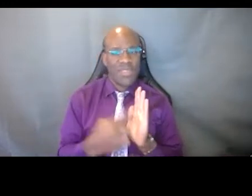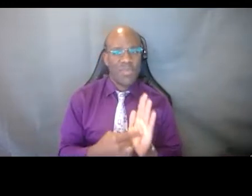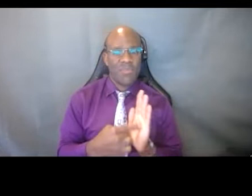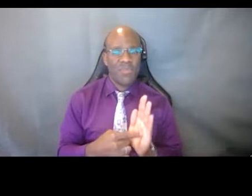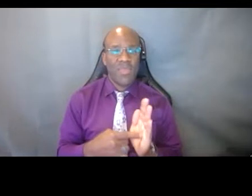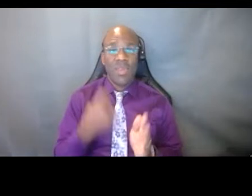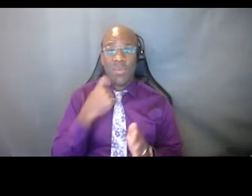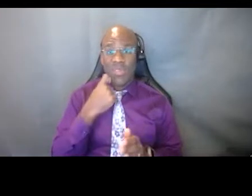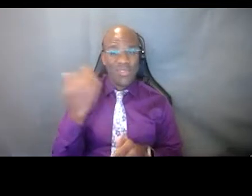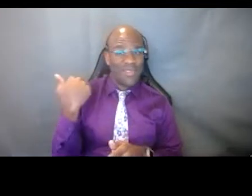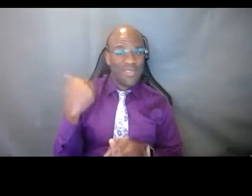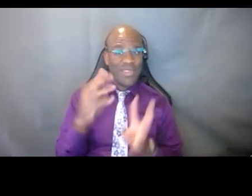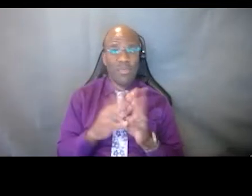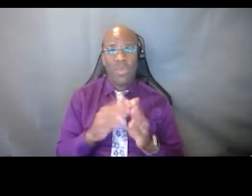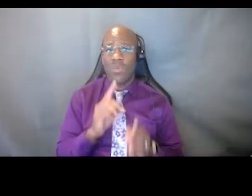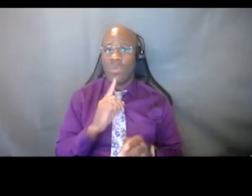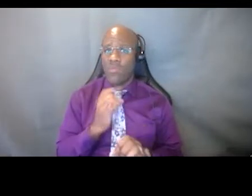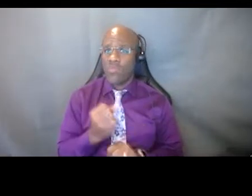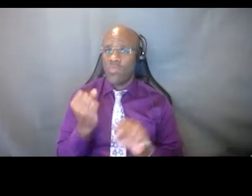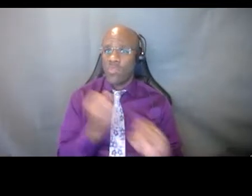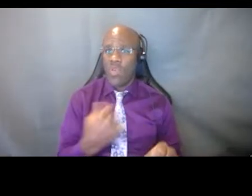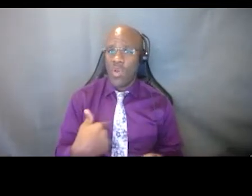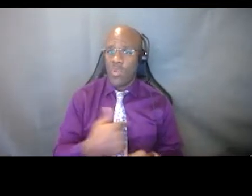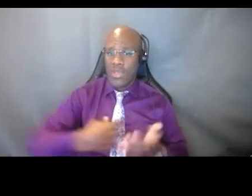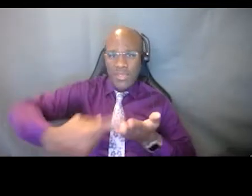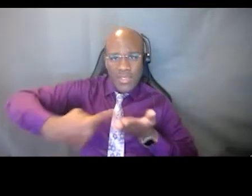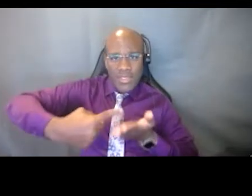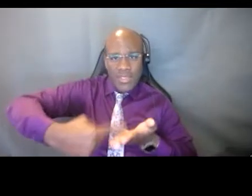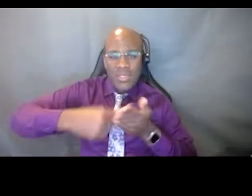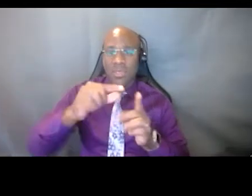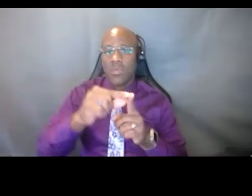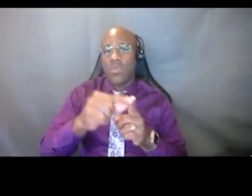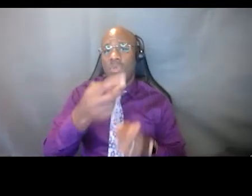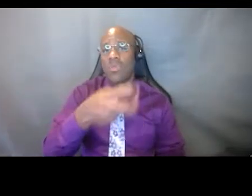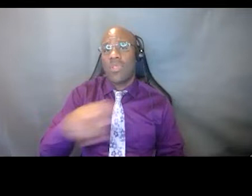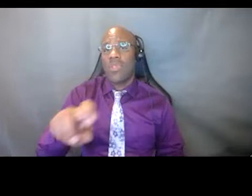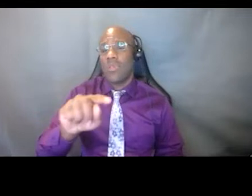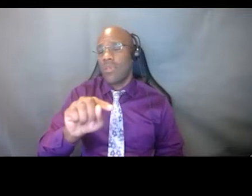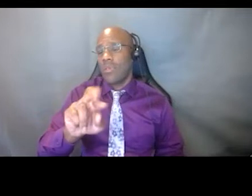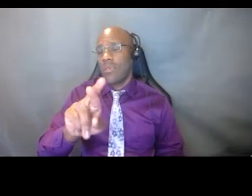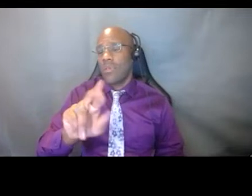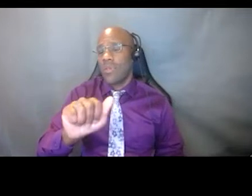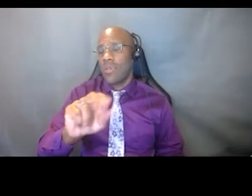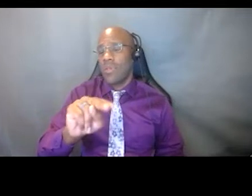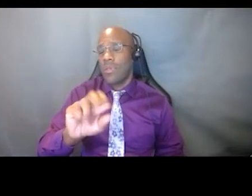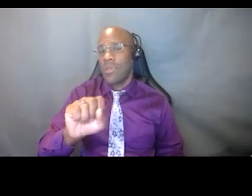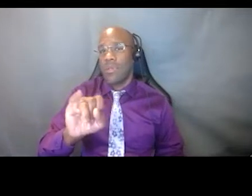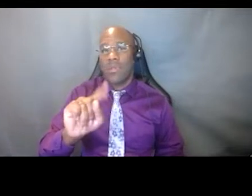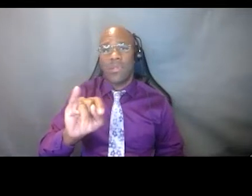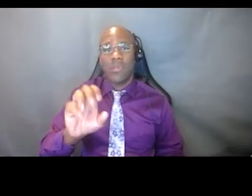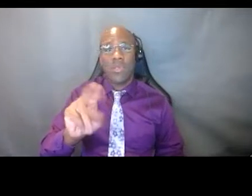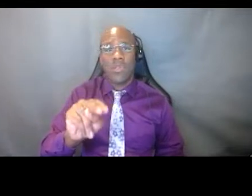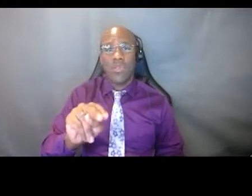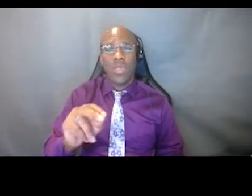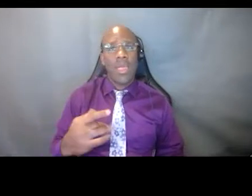we really got into the word transition, because transition, we think about school and it's a multitude of different things,